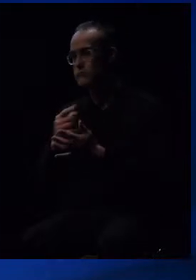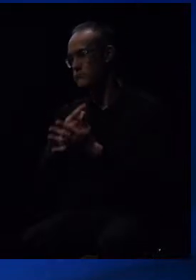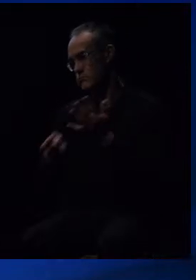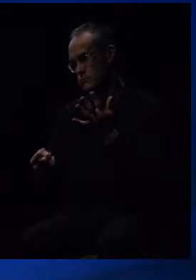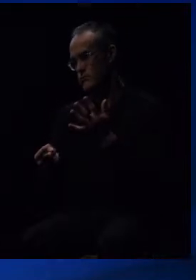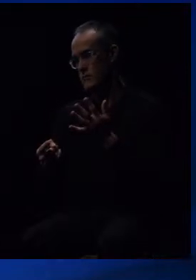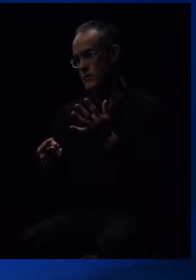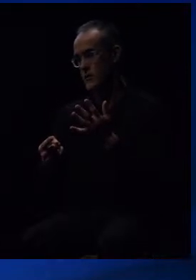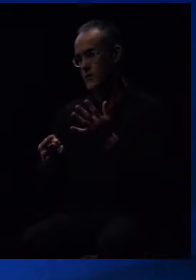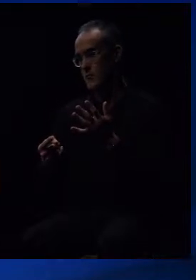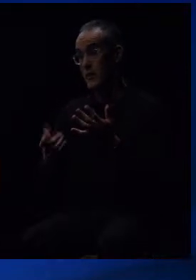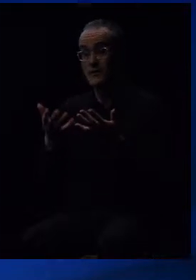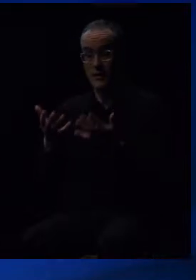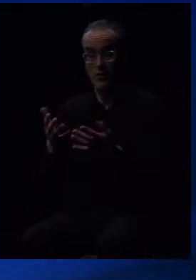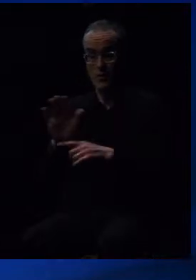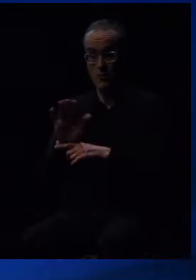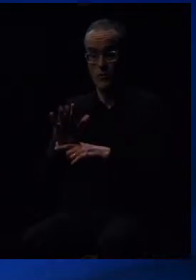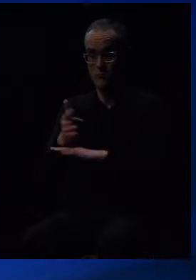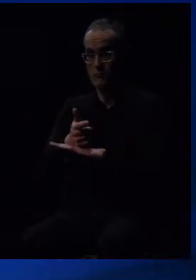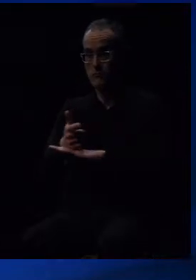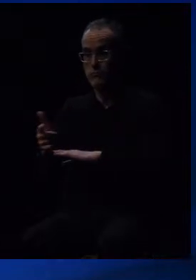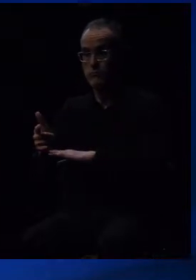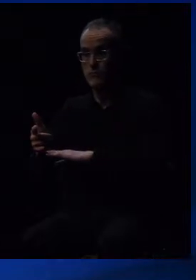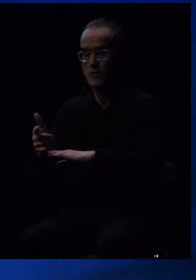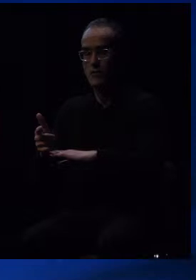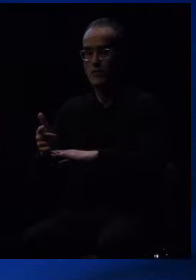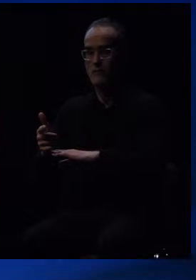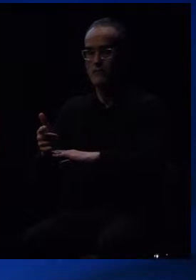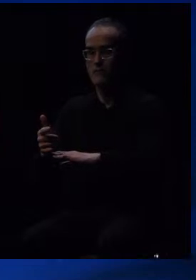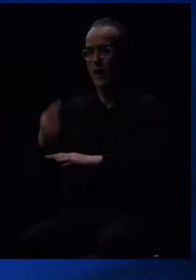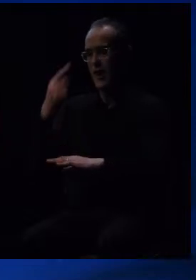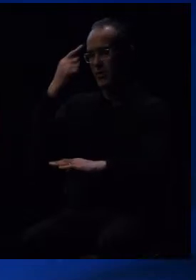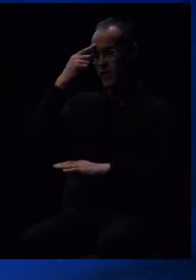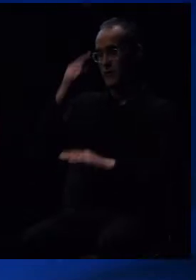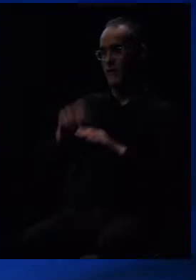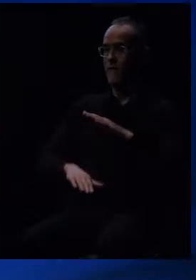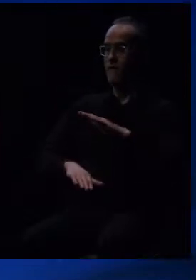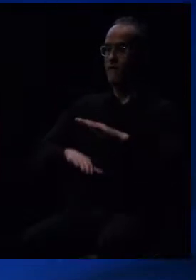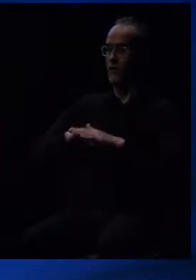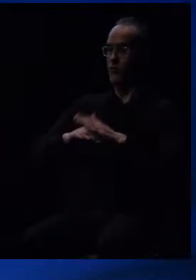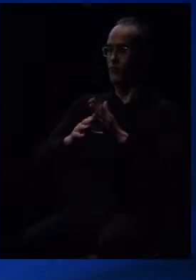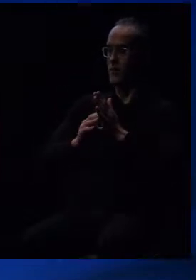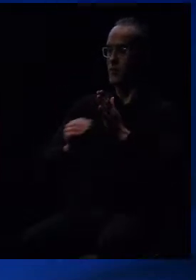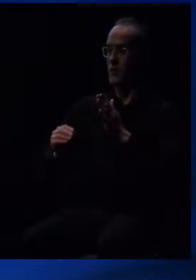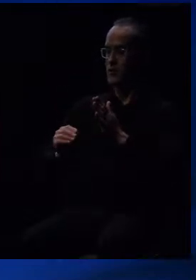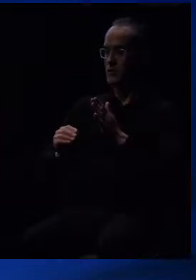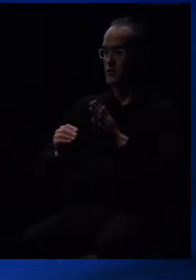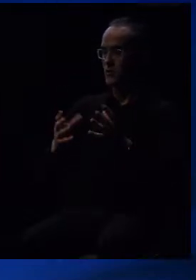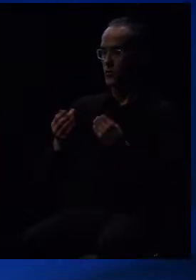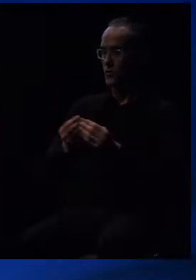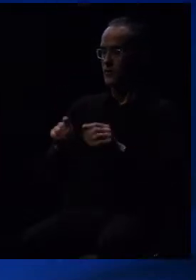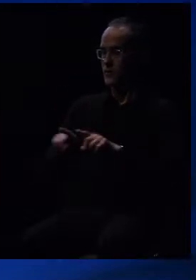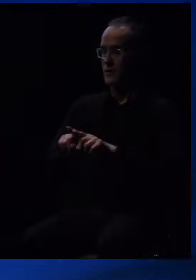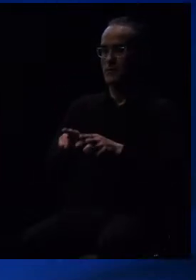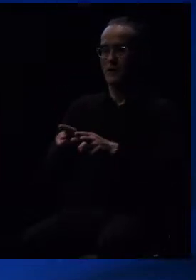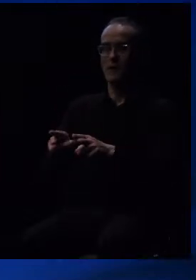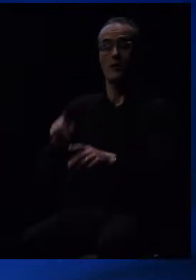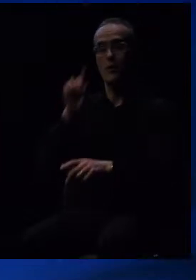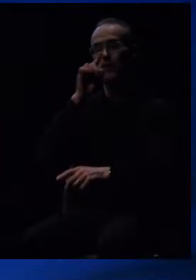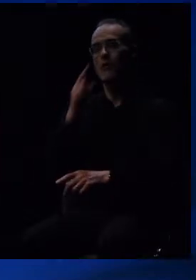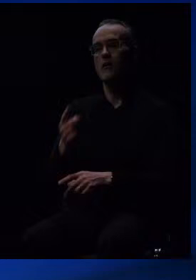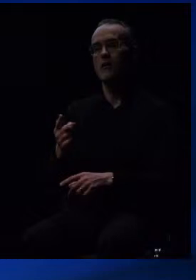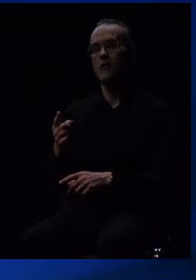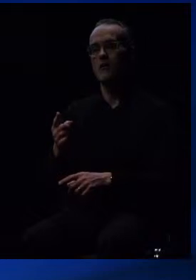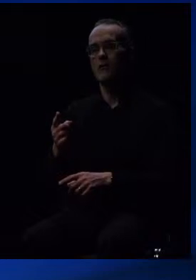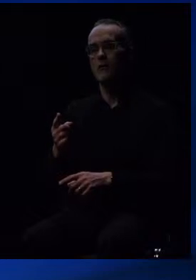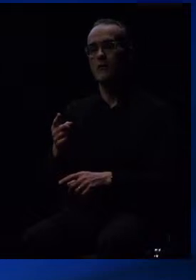I don't believe in just full reproduction of such a complex technique, but I can be still inspired by something